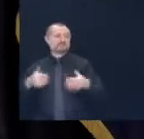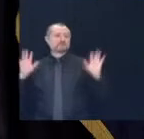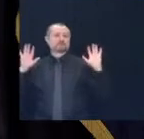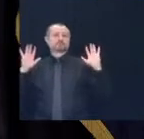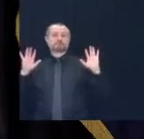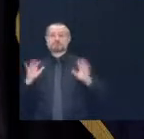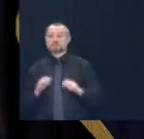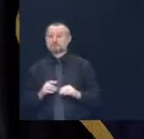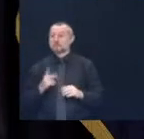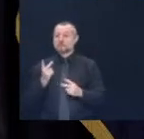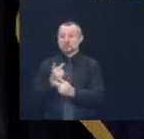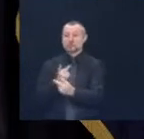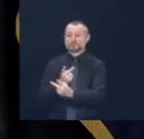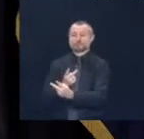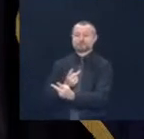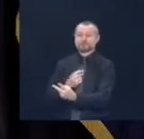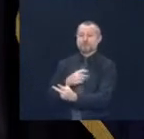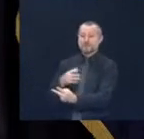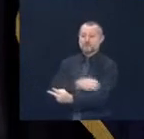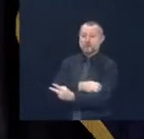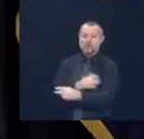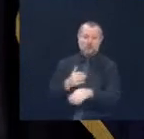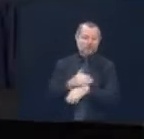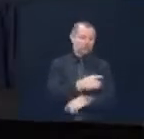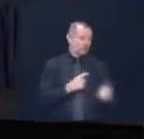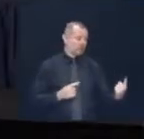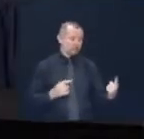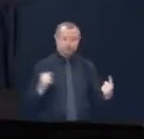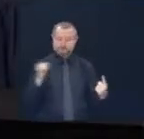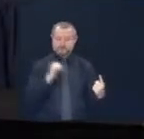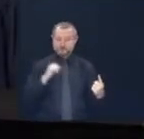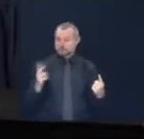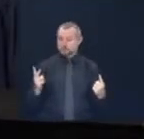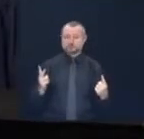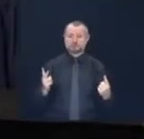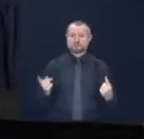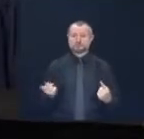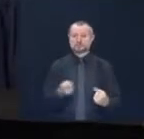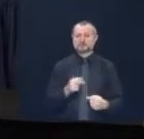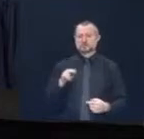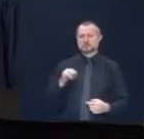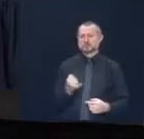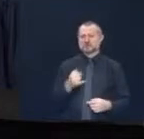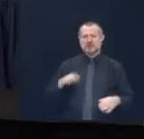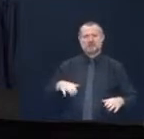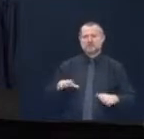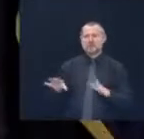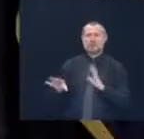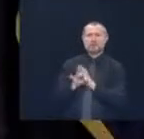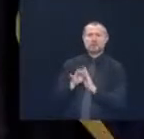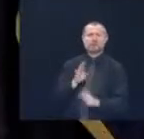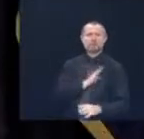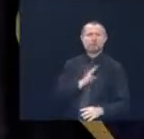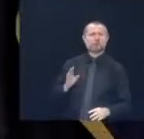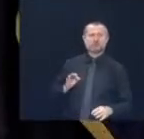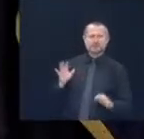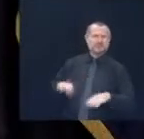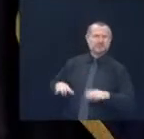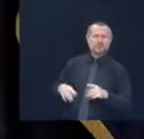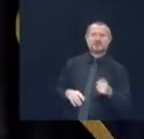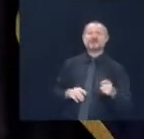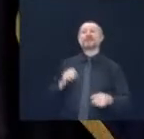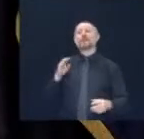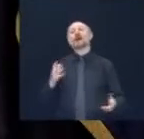one wins almost everything well well New Jersey doesn't even have their appoin is on the board well that doesn't mean New Jersey just because you don't have an